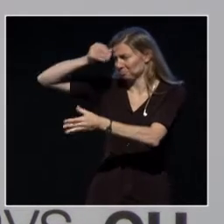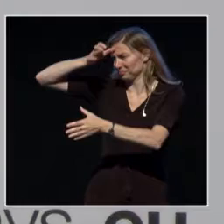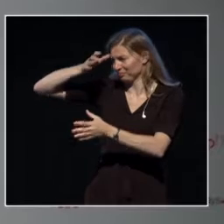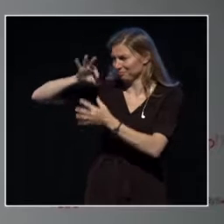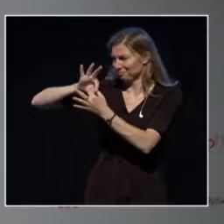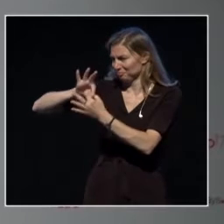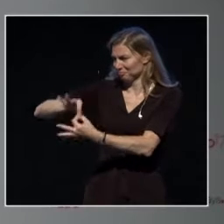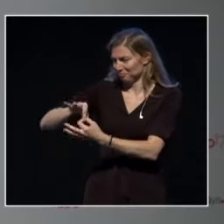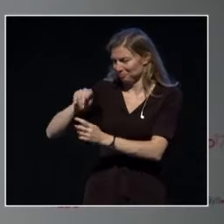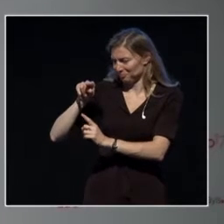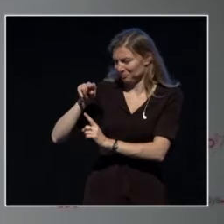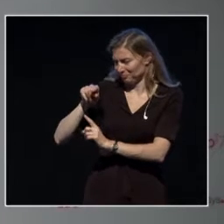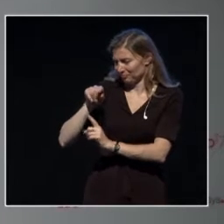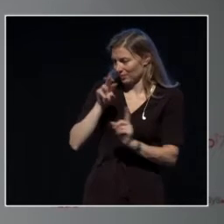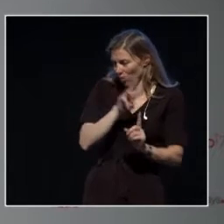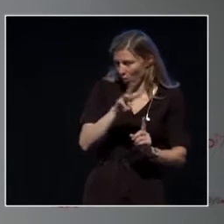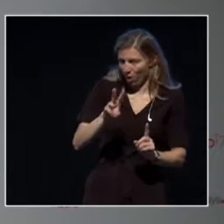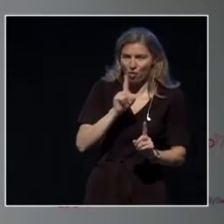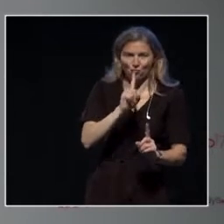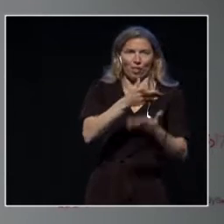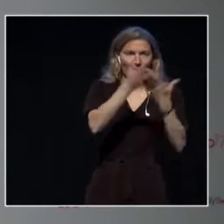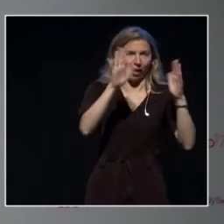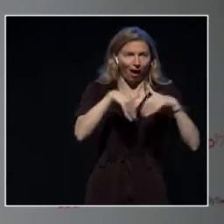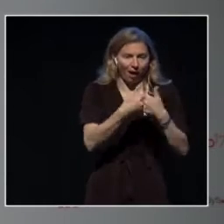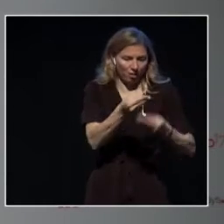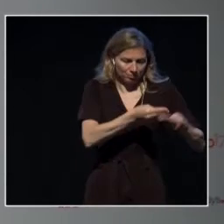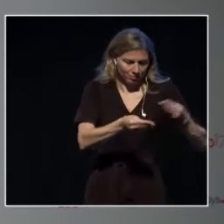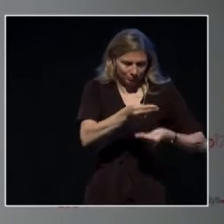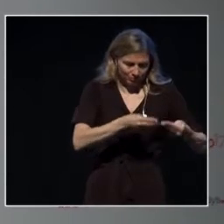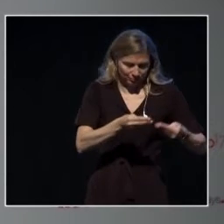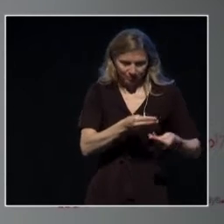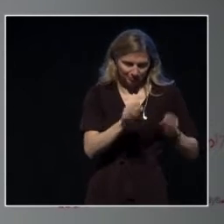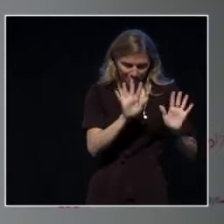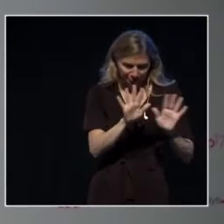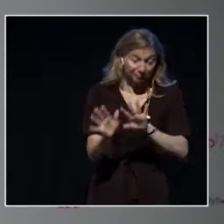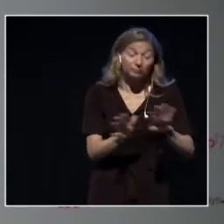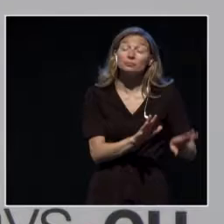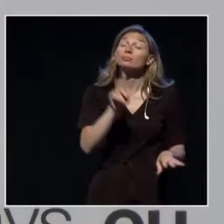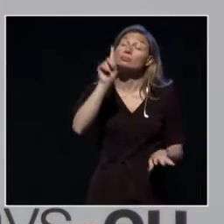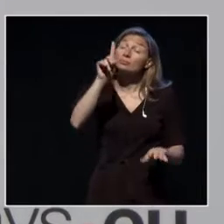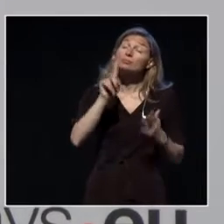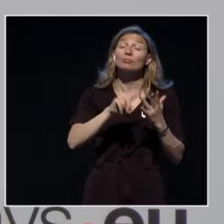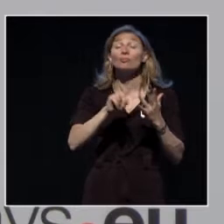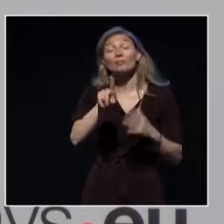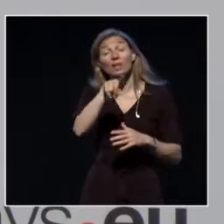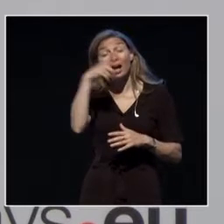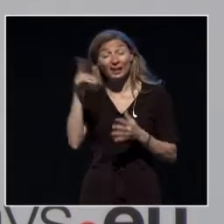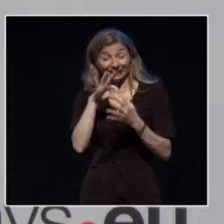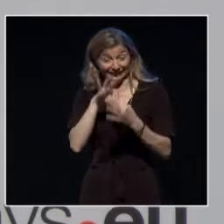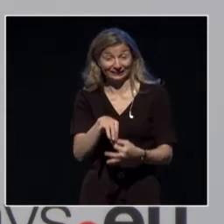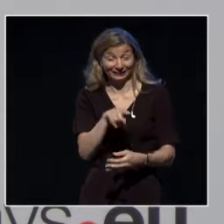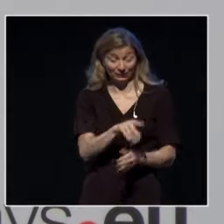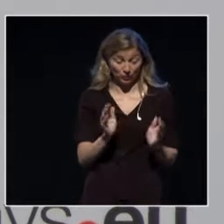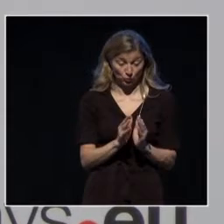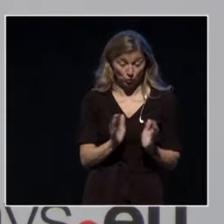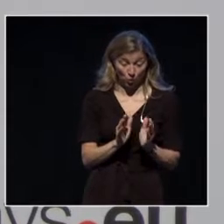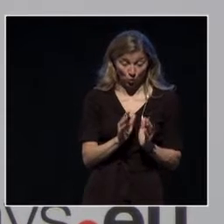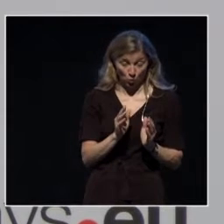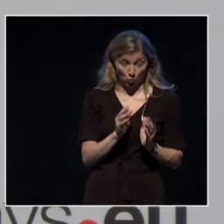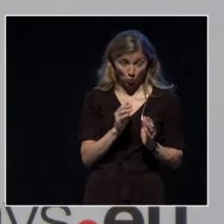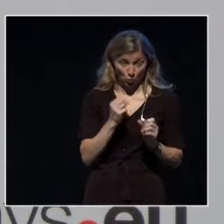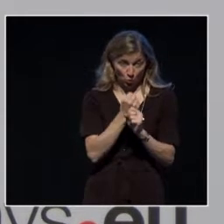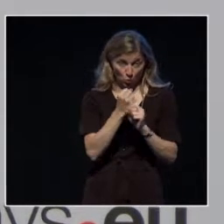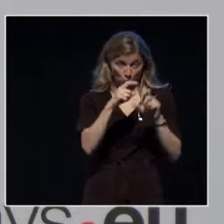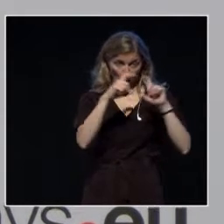panel. There's another feature about small companies that is not so much about small companies, but about one type of